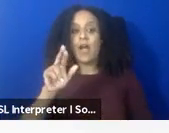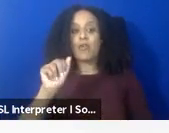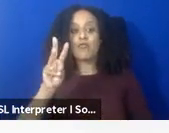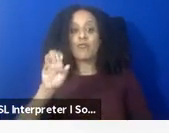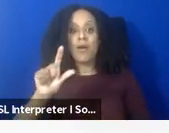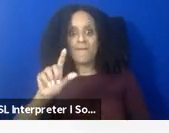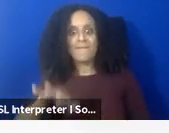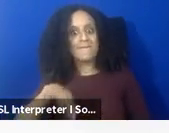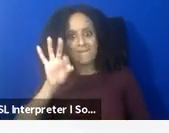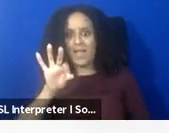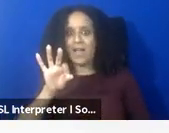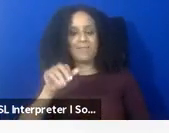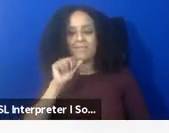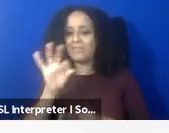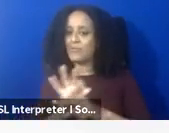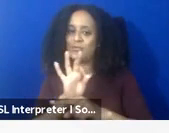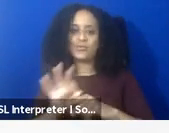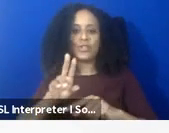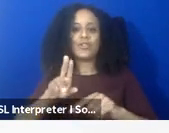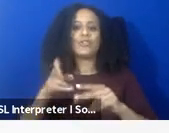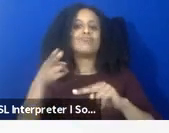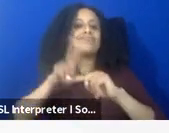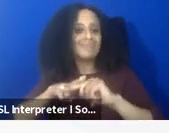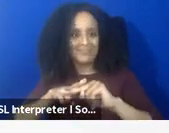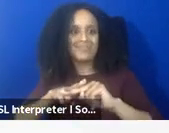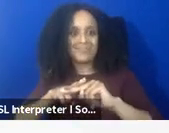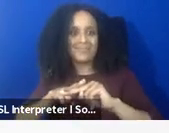older adults. And Dr. Piker will talk a little bit more about that a